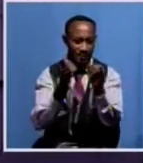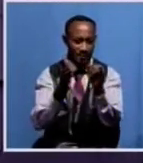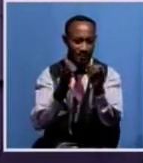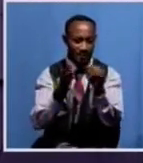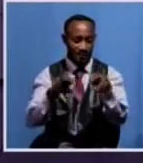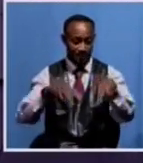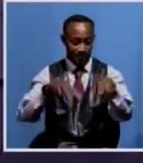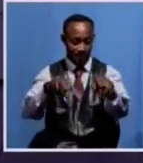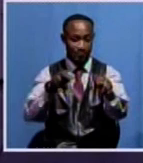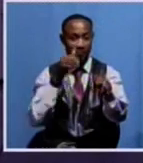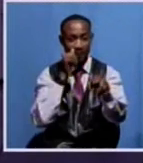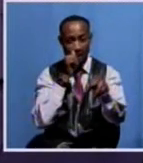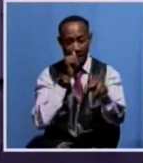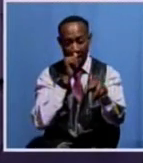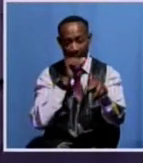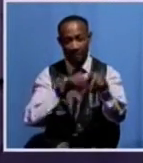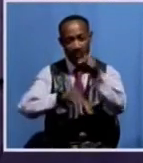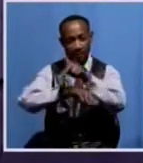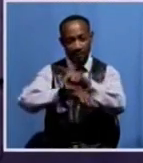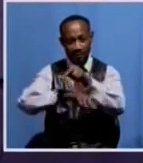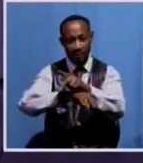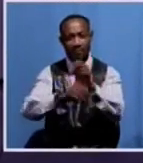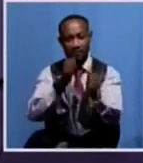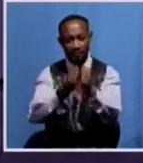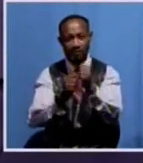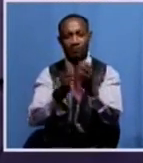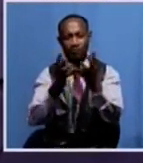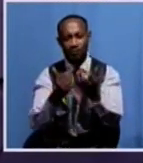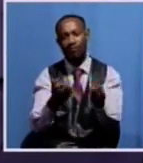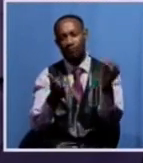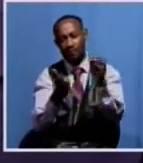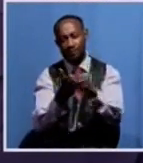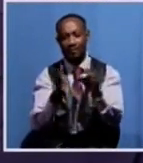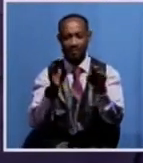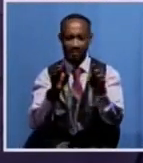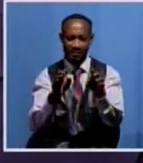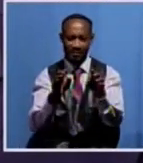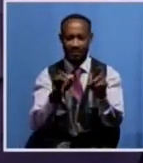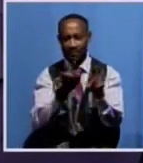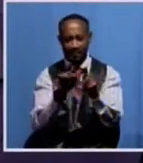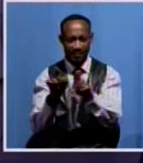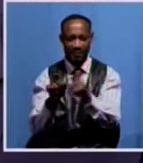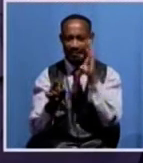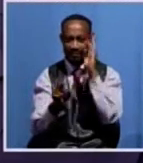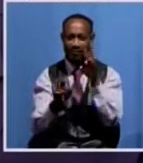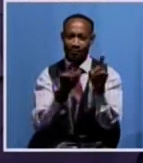road sector those projects that we want to rescope. And by rescoping here, I mean we will